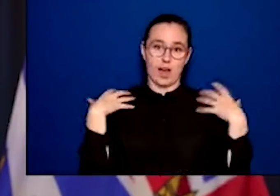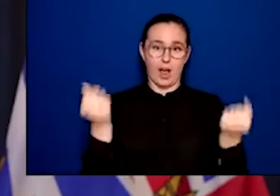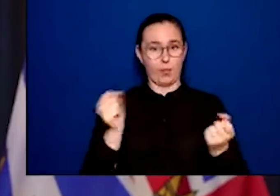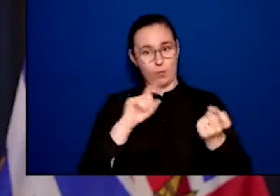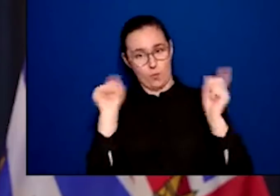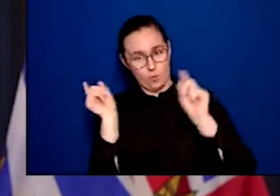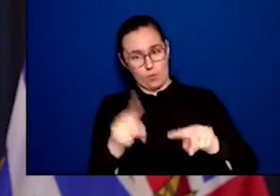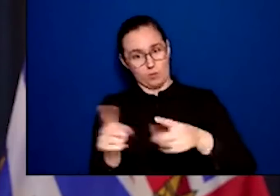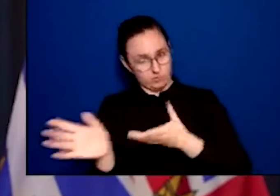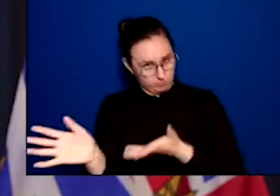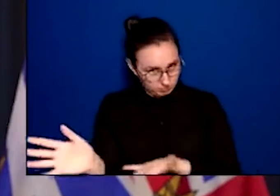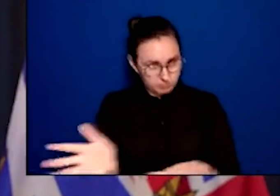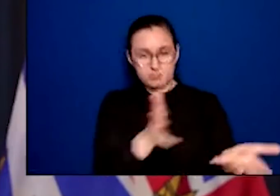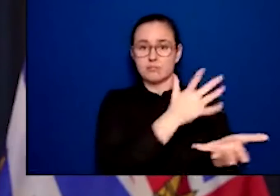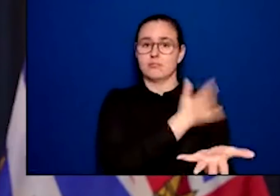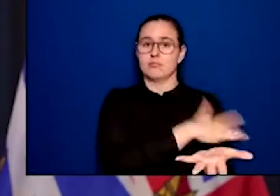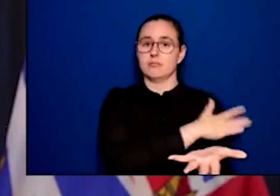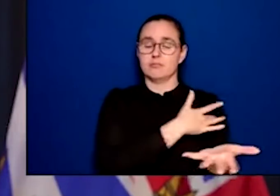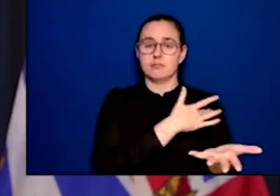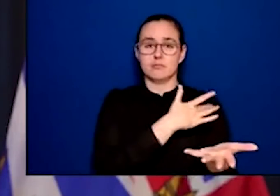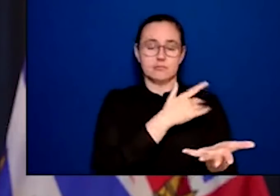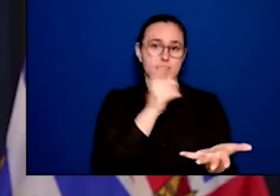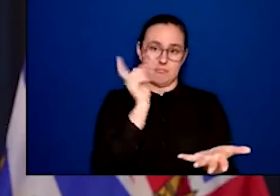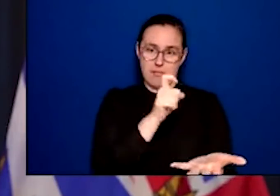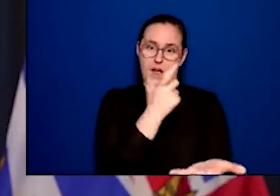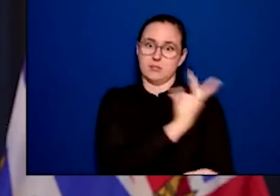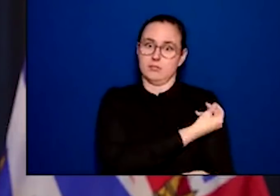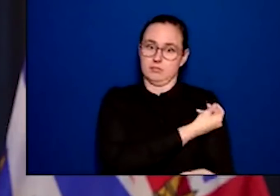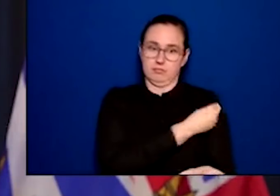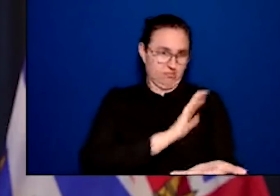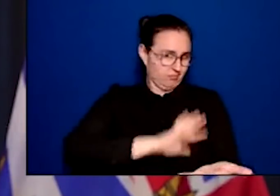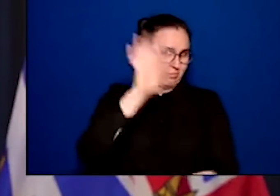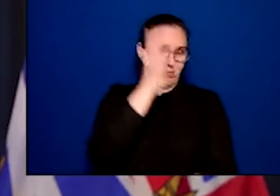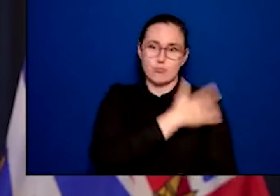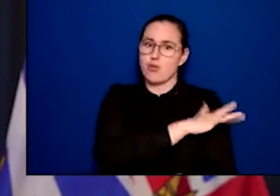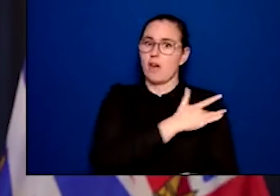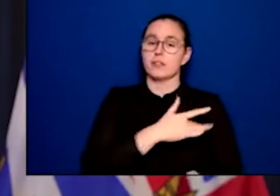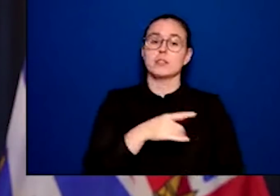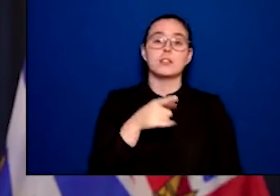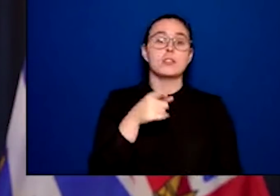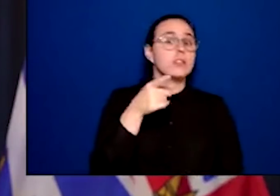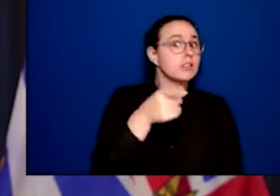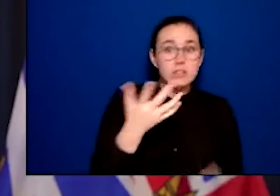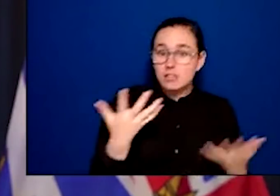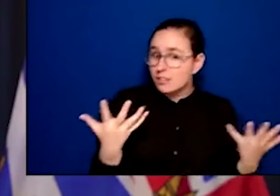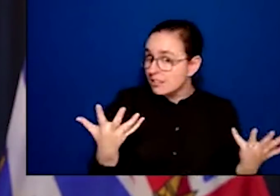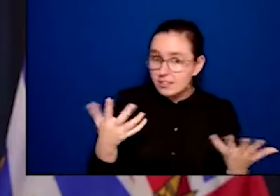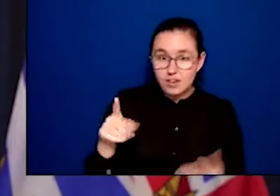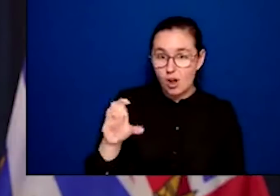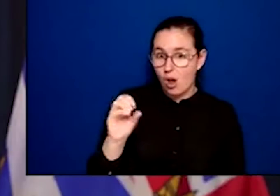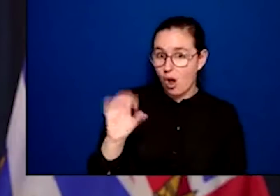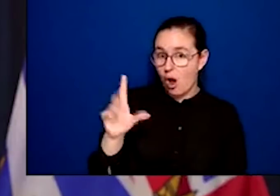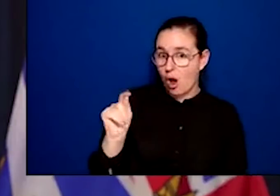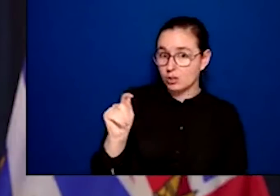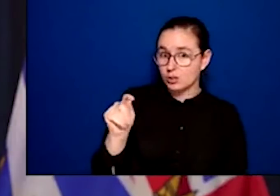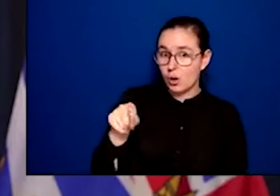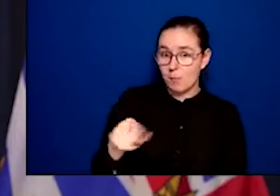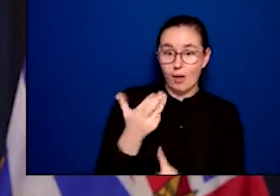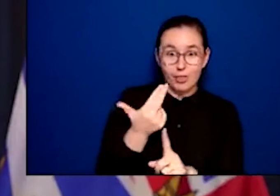unvaccinated, at the end of day, on October 12th, they will be going on leave of absence without